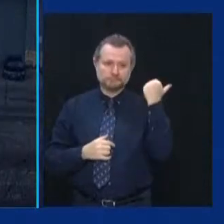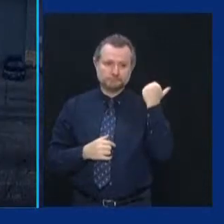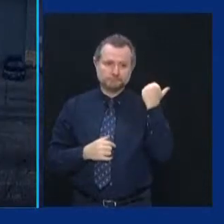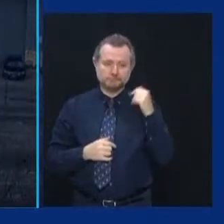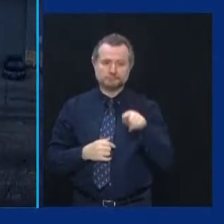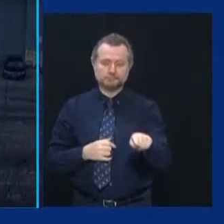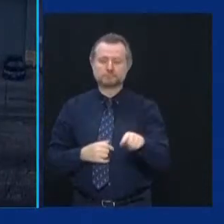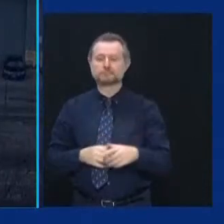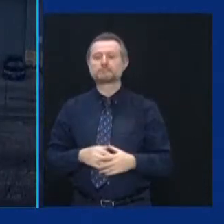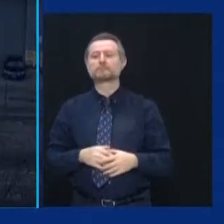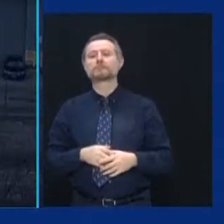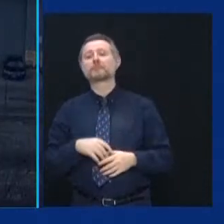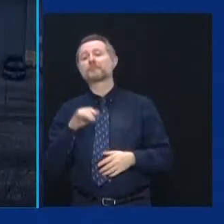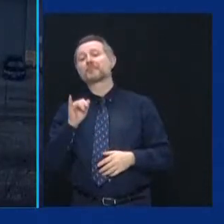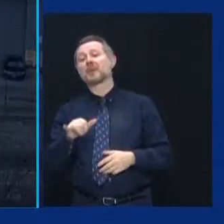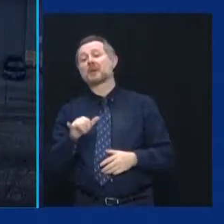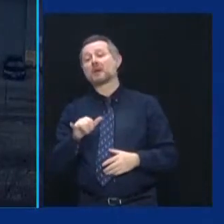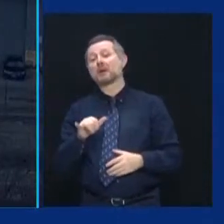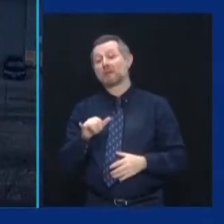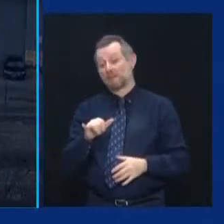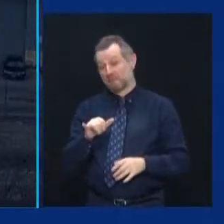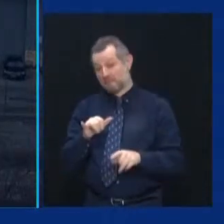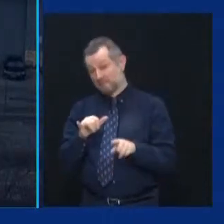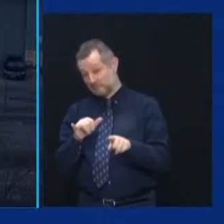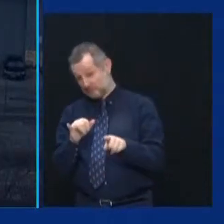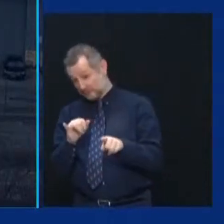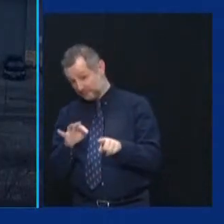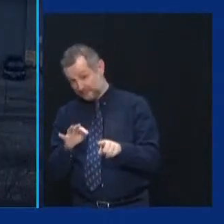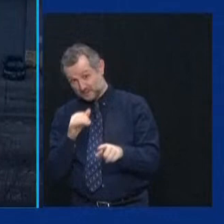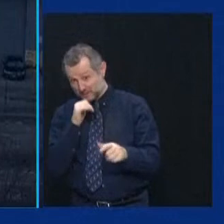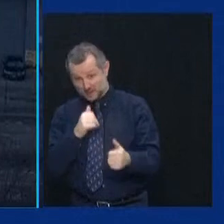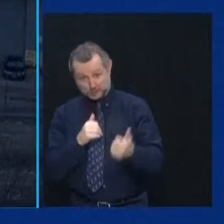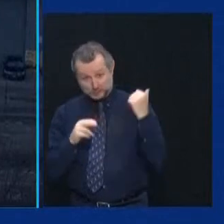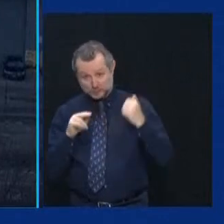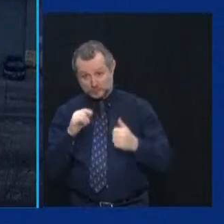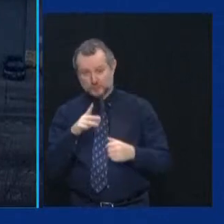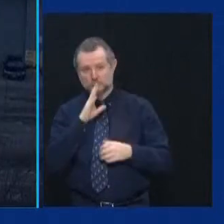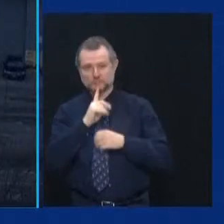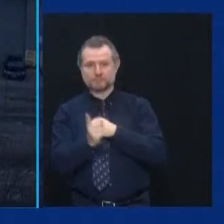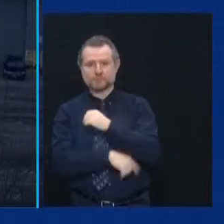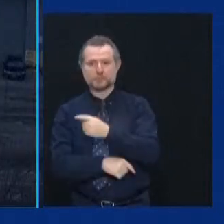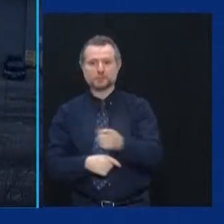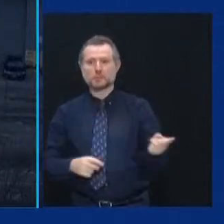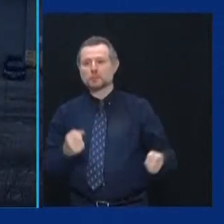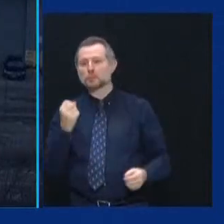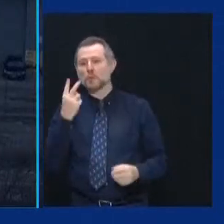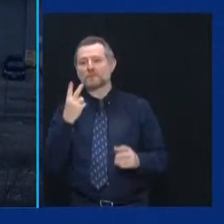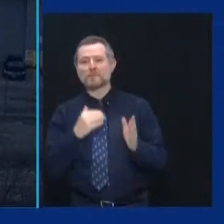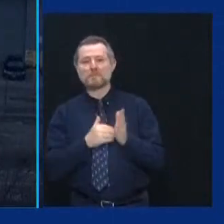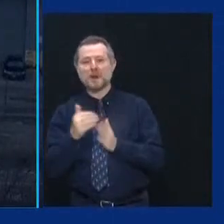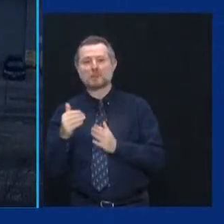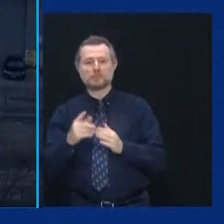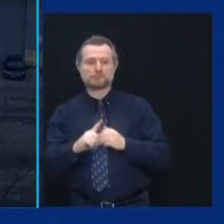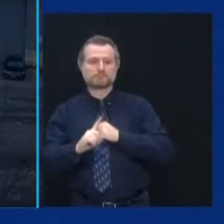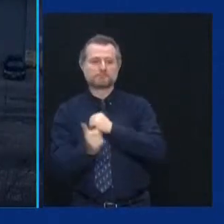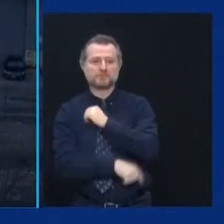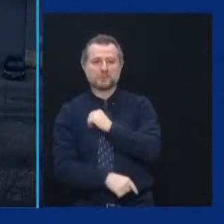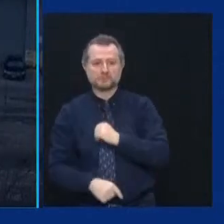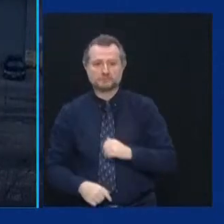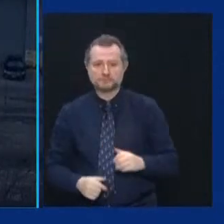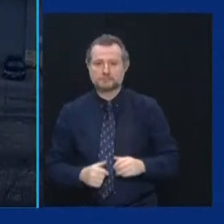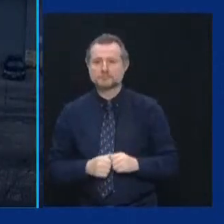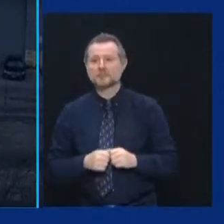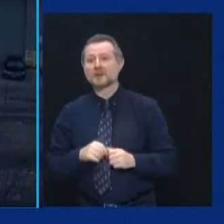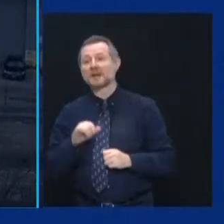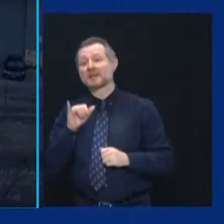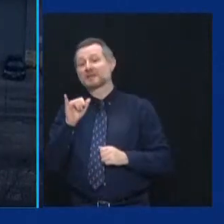the NYPD if they didn't, $12 million penalty. That piece of real estate